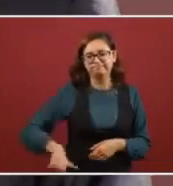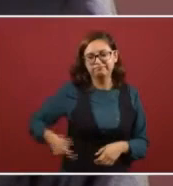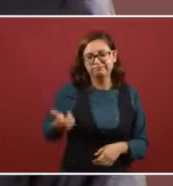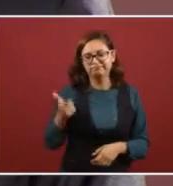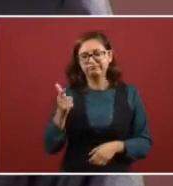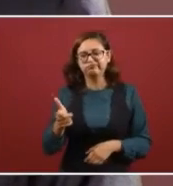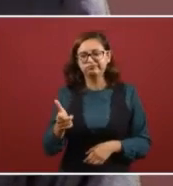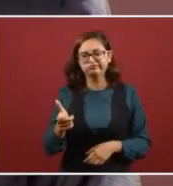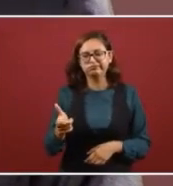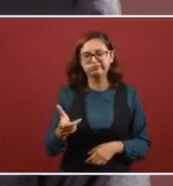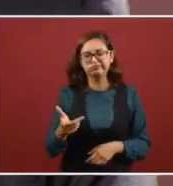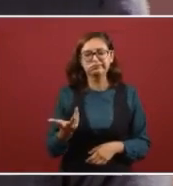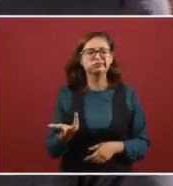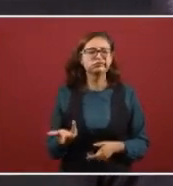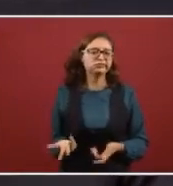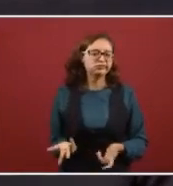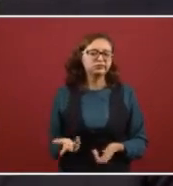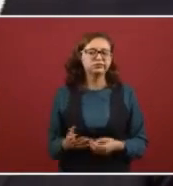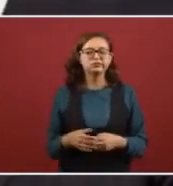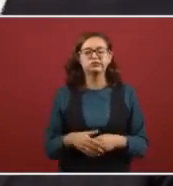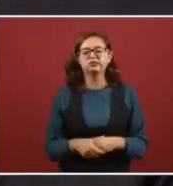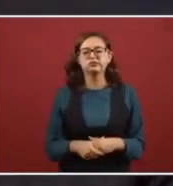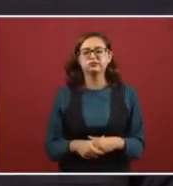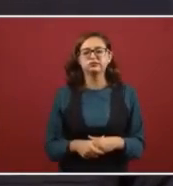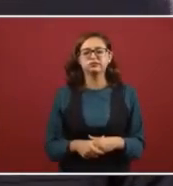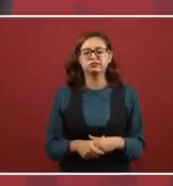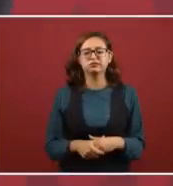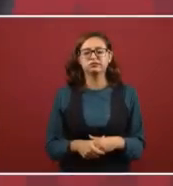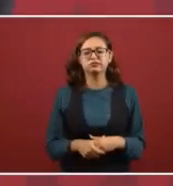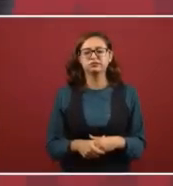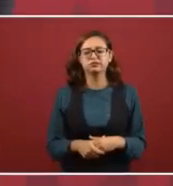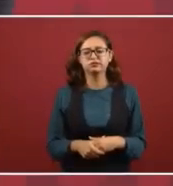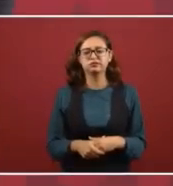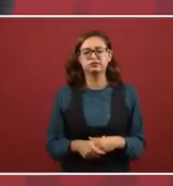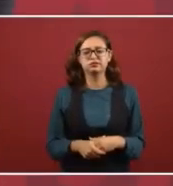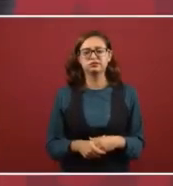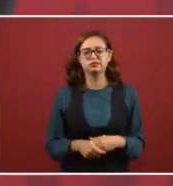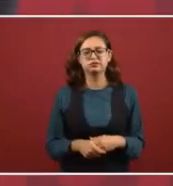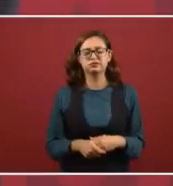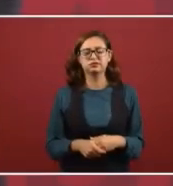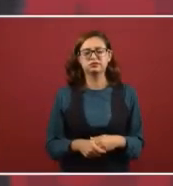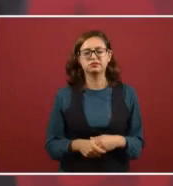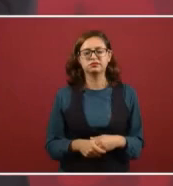armas gangs utilize arms eh,